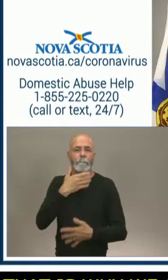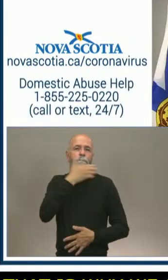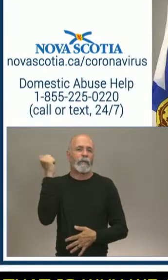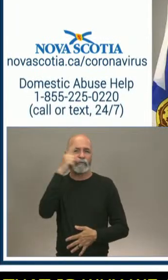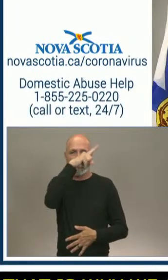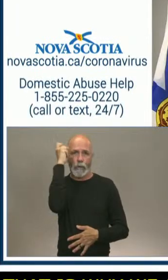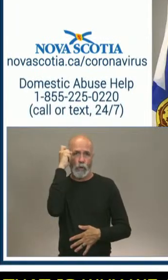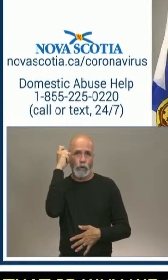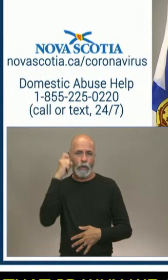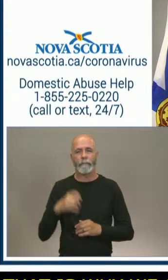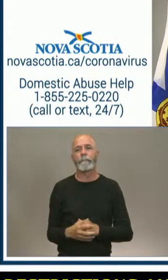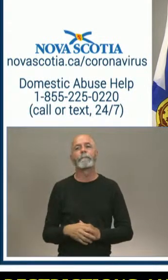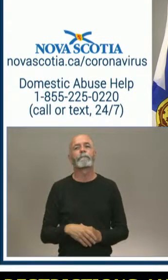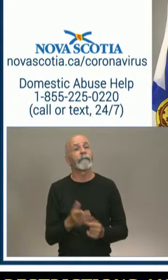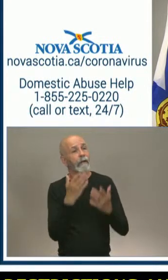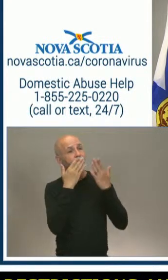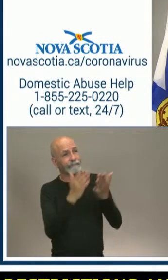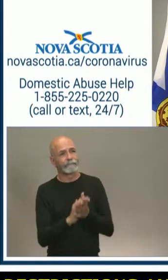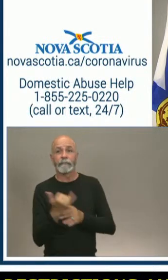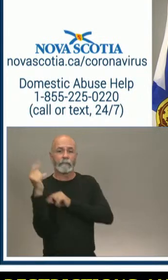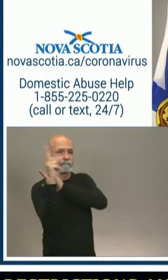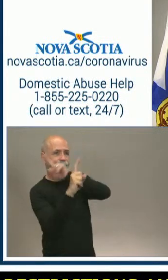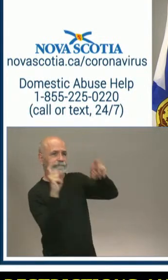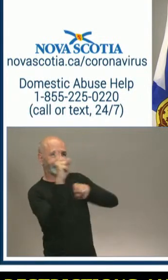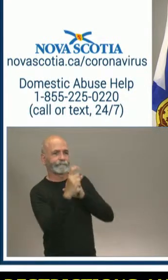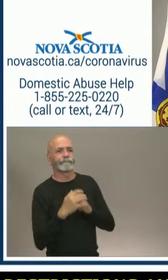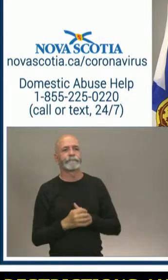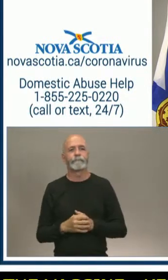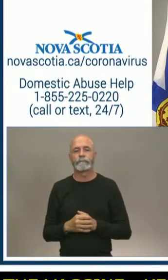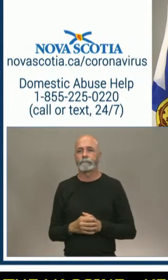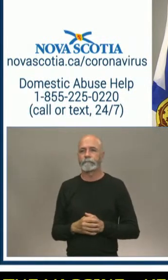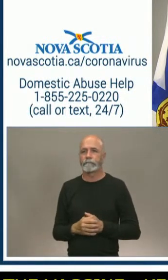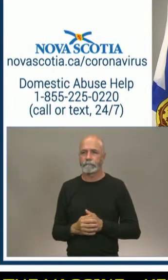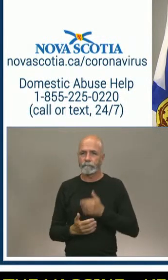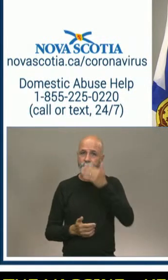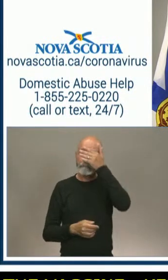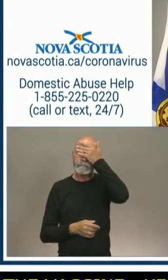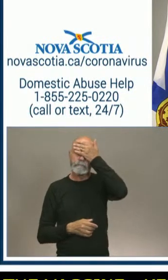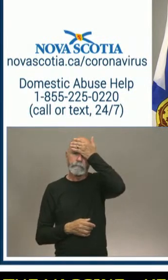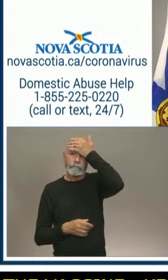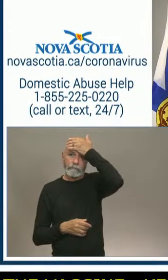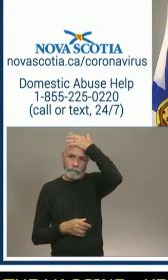one question and one follow-up in the time that we have for today, beginning with Jean LaRoche with CBC.